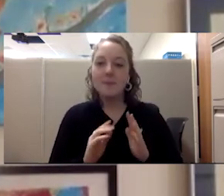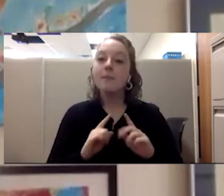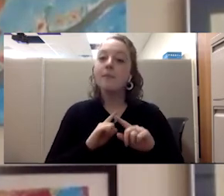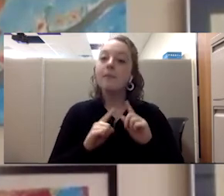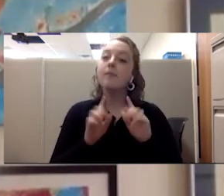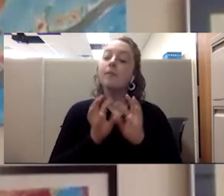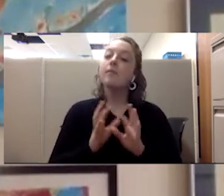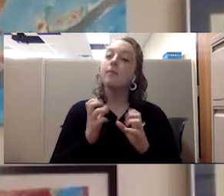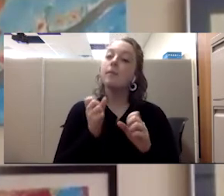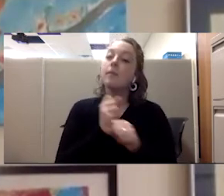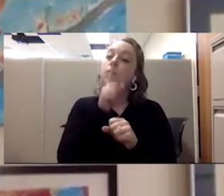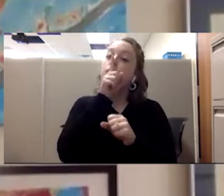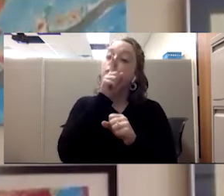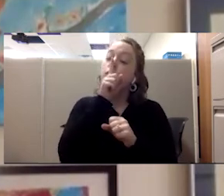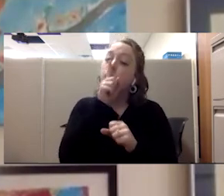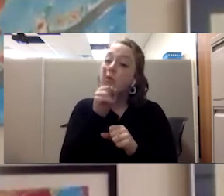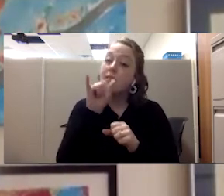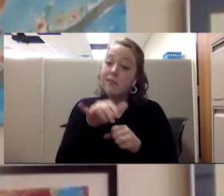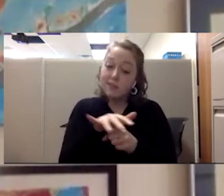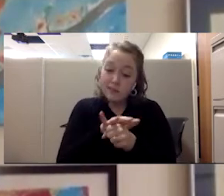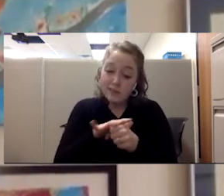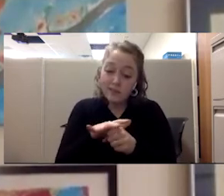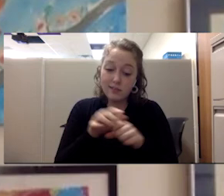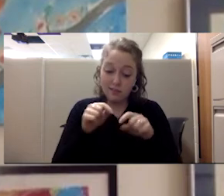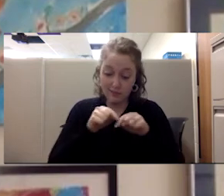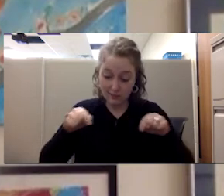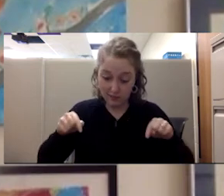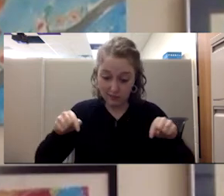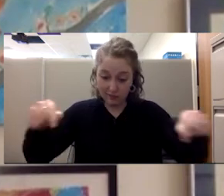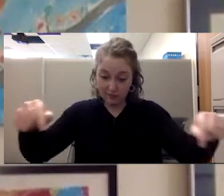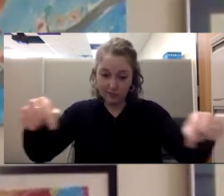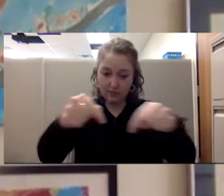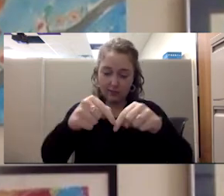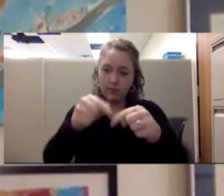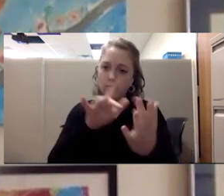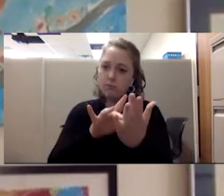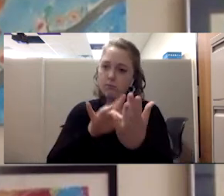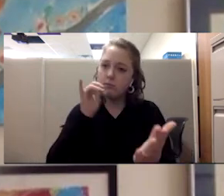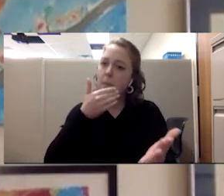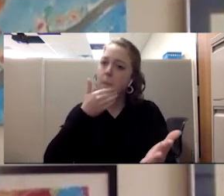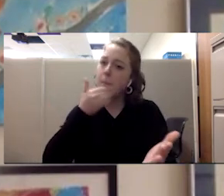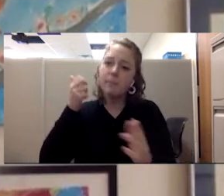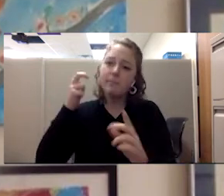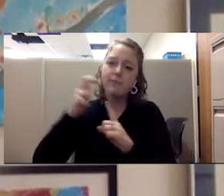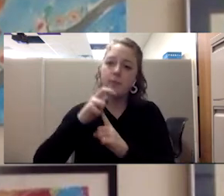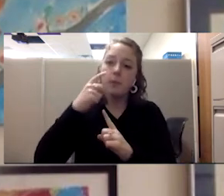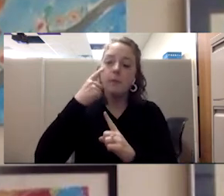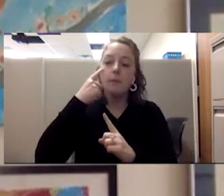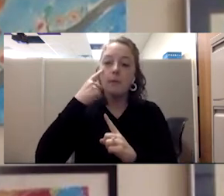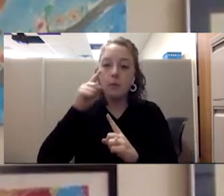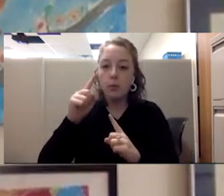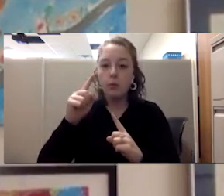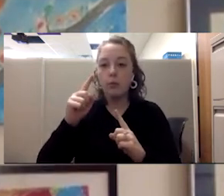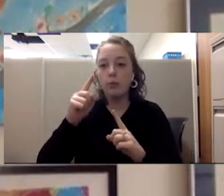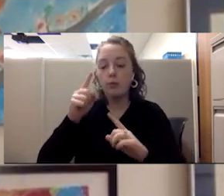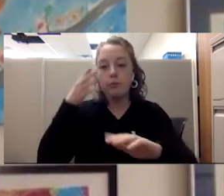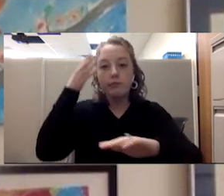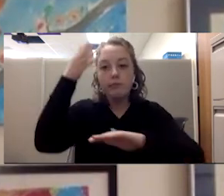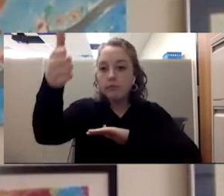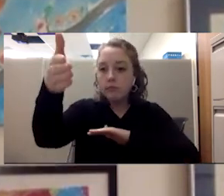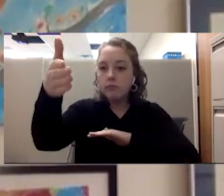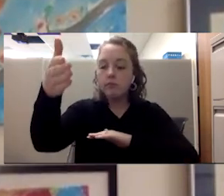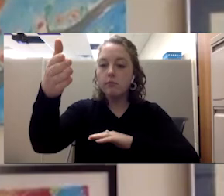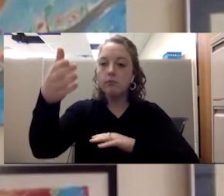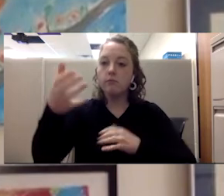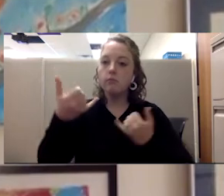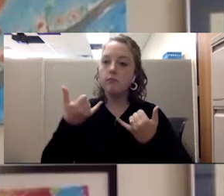sure that that space is being used in the very best way for the future. So I don't know what that looks like, but I